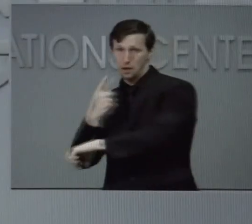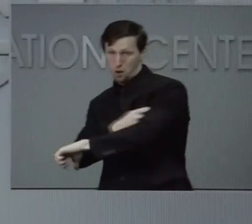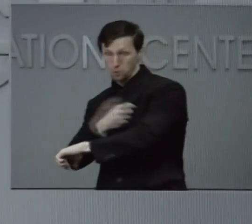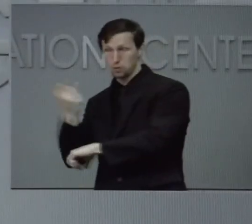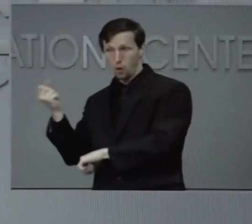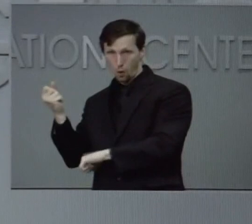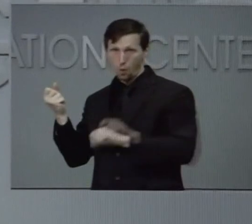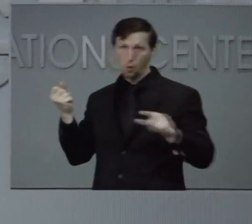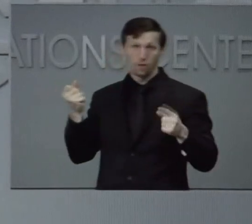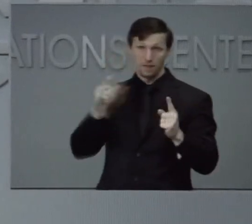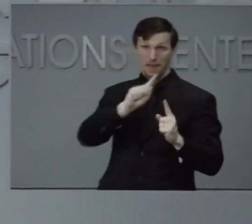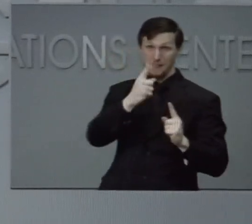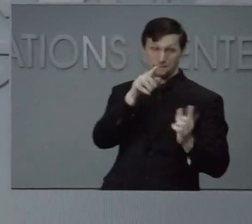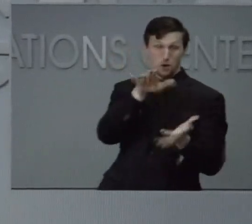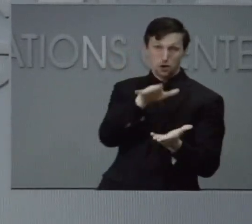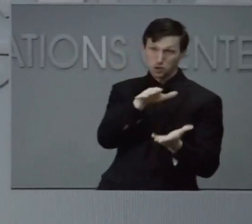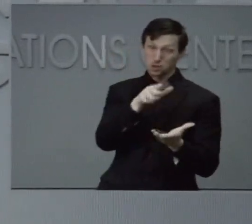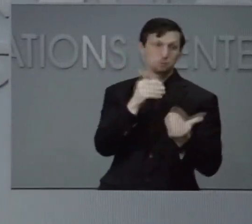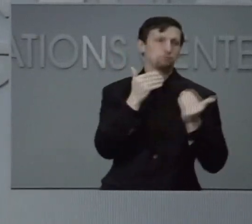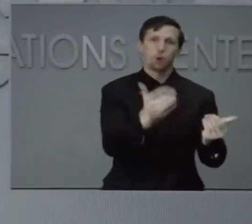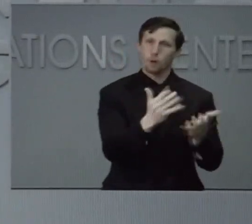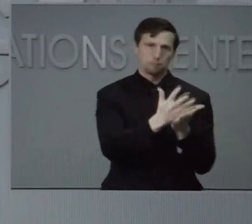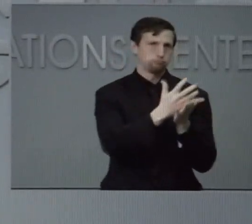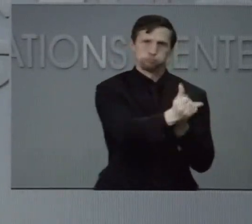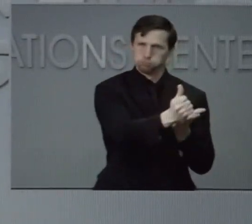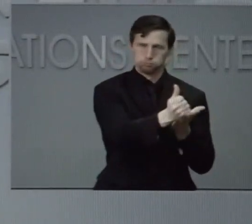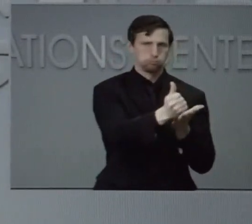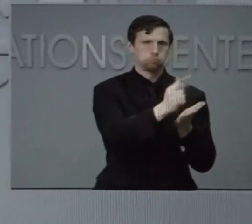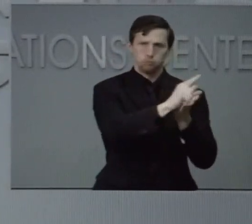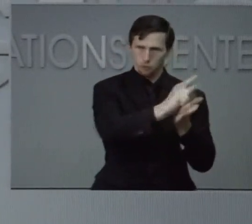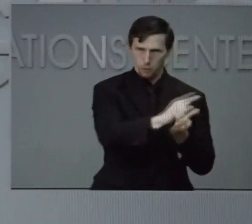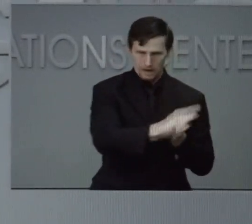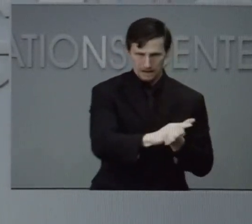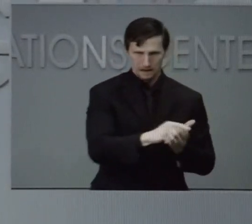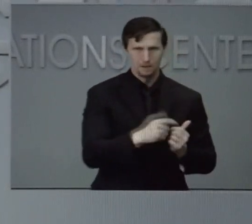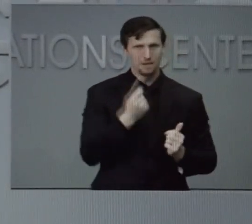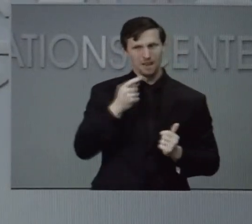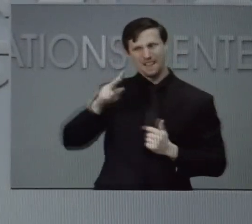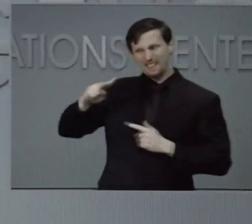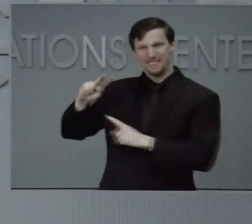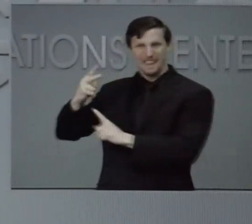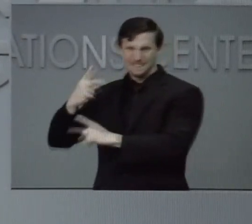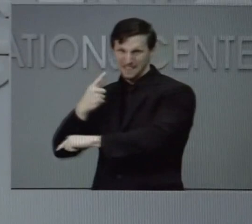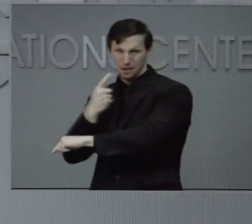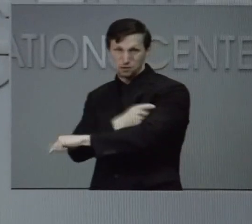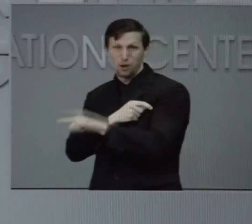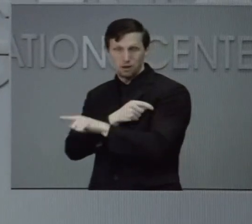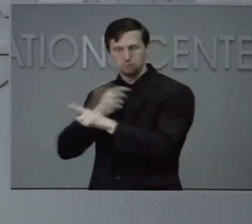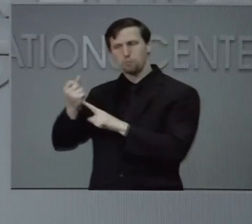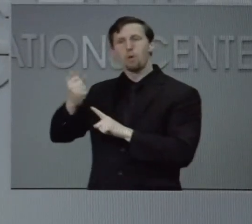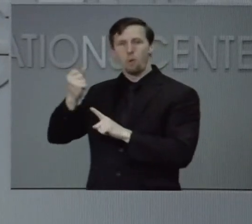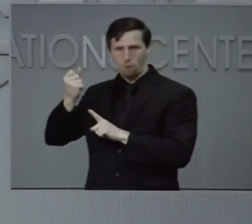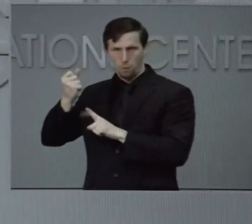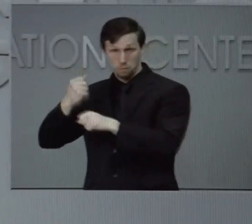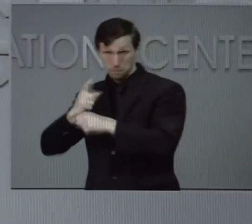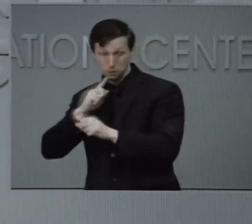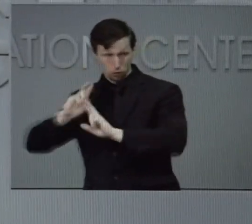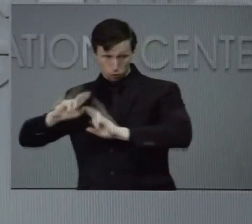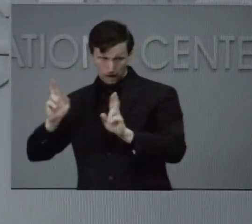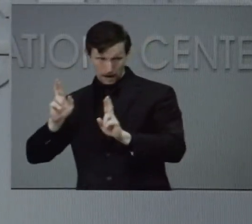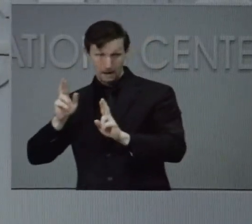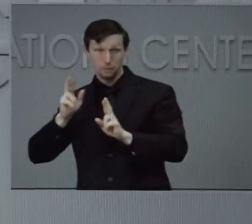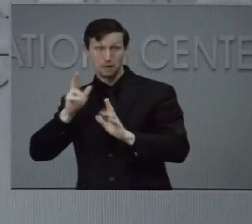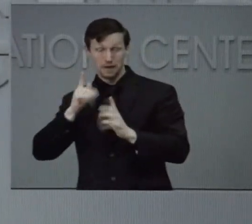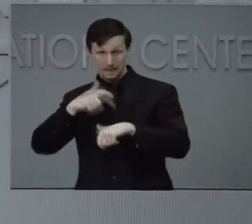We will always have supply of second doses on hand to ensure everyone gets both shots. But those